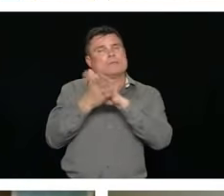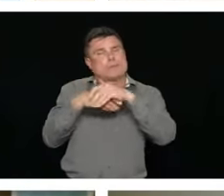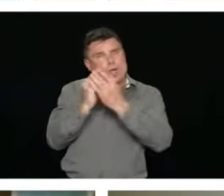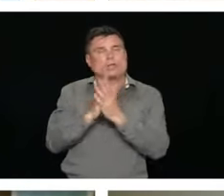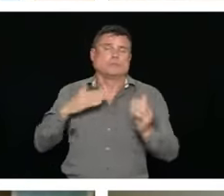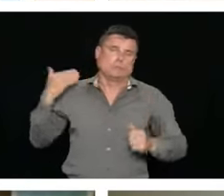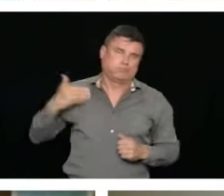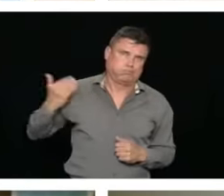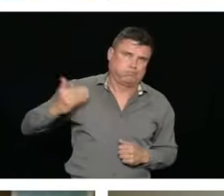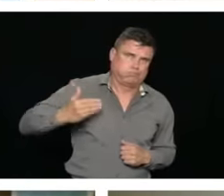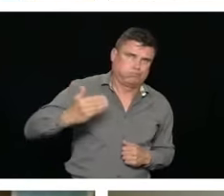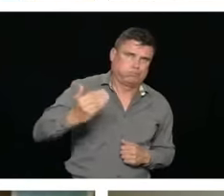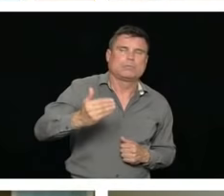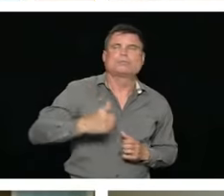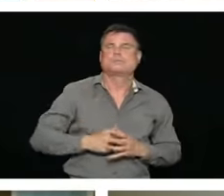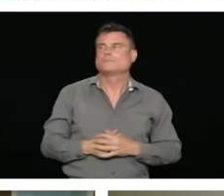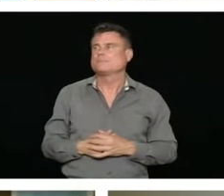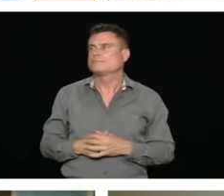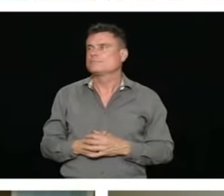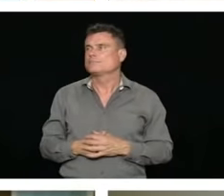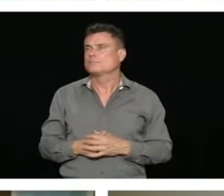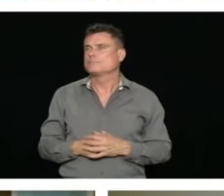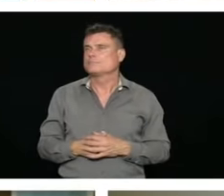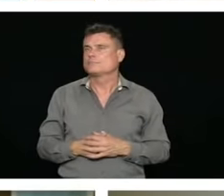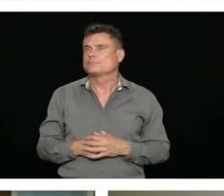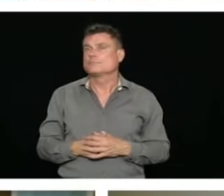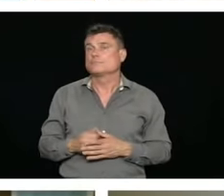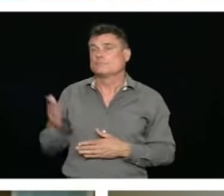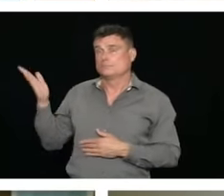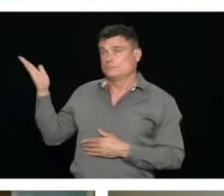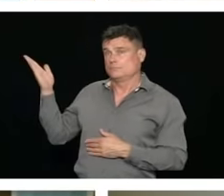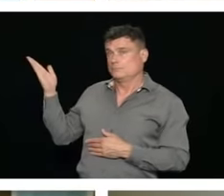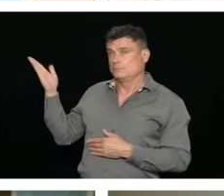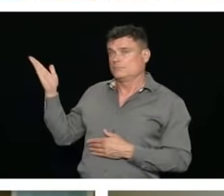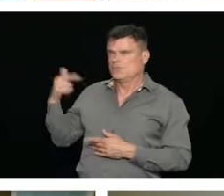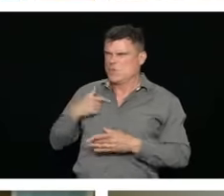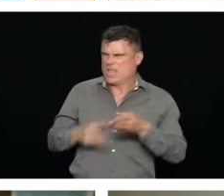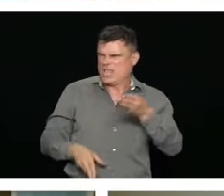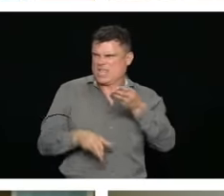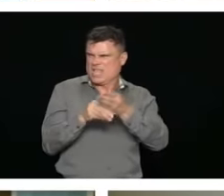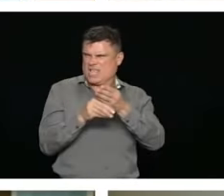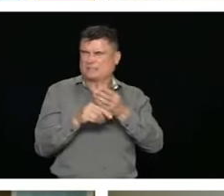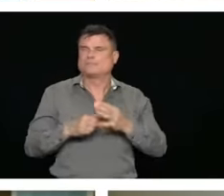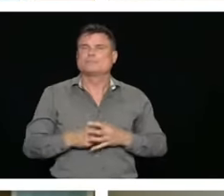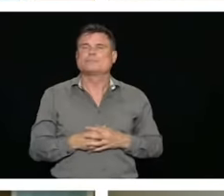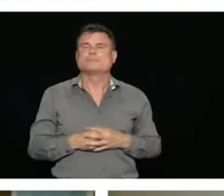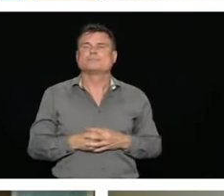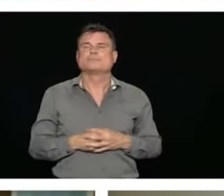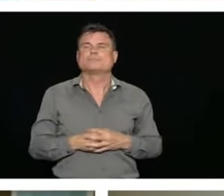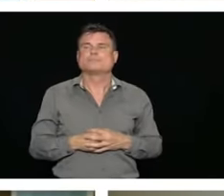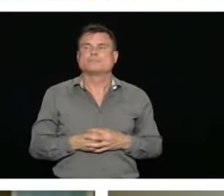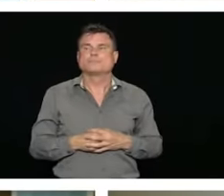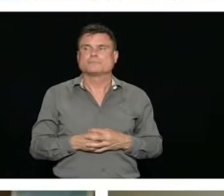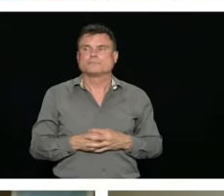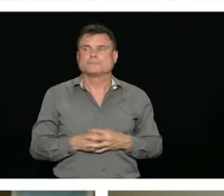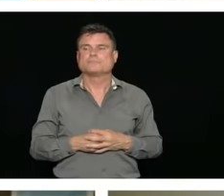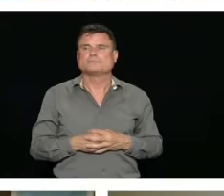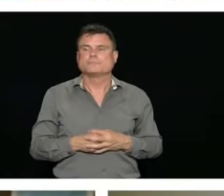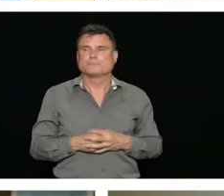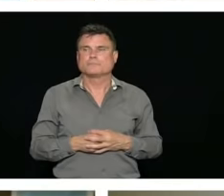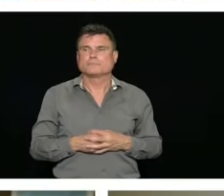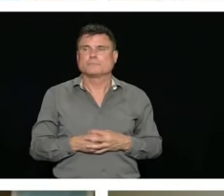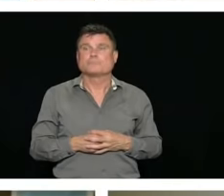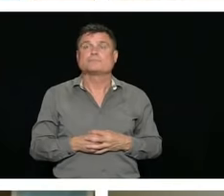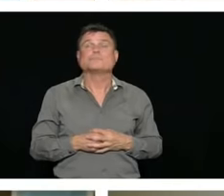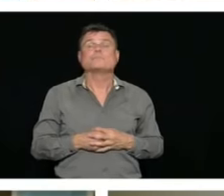add, Ravi, yeah, Mr. just from what I'm hearing from school districts who are deep into the planning phase now on the guidelines, I hate to break it to